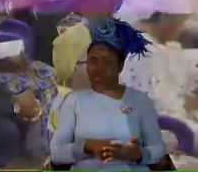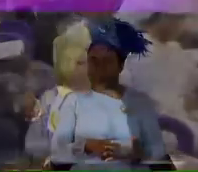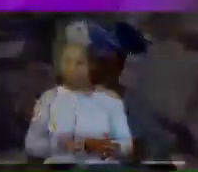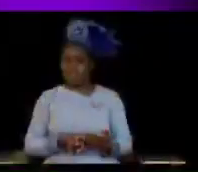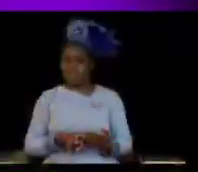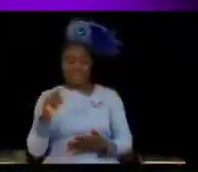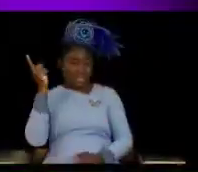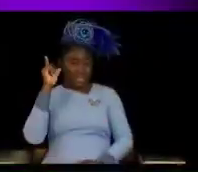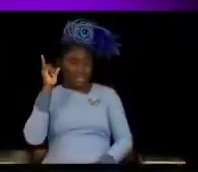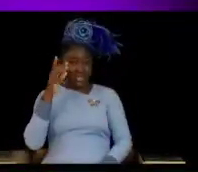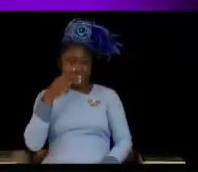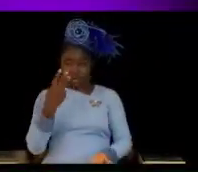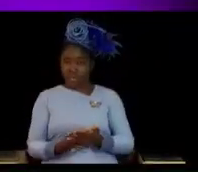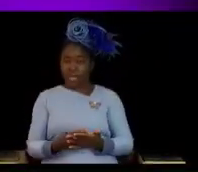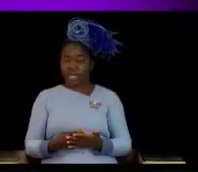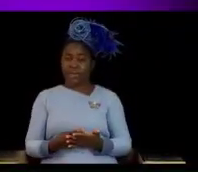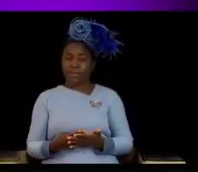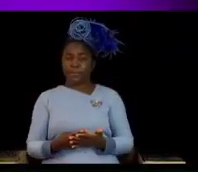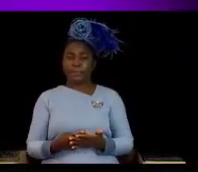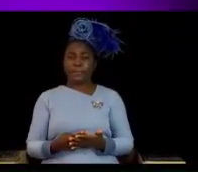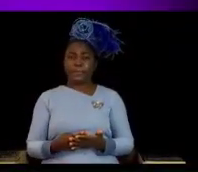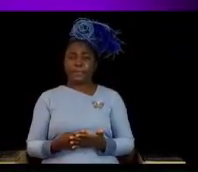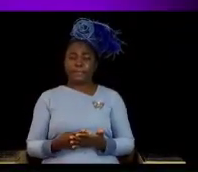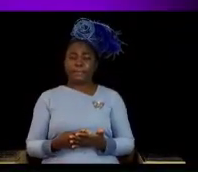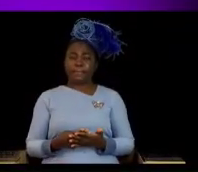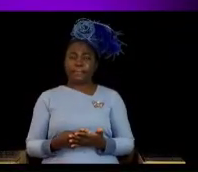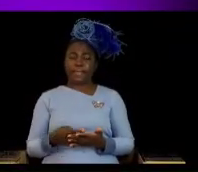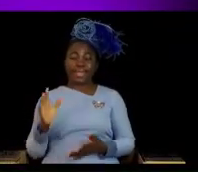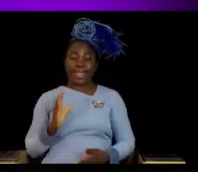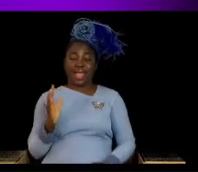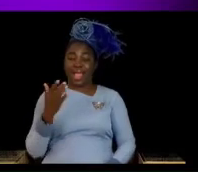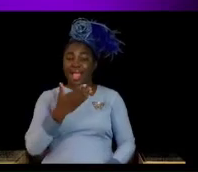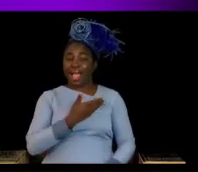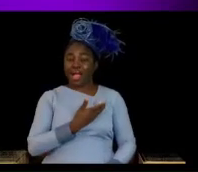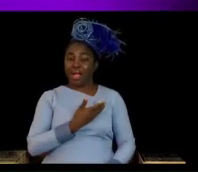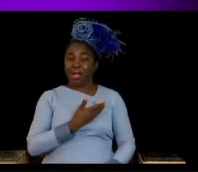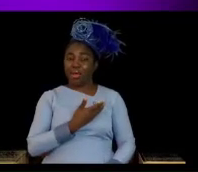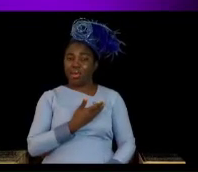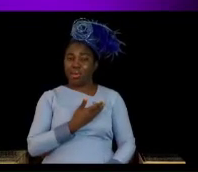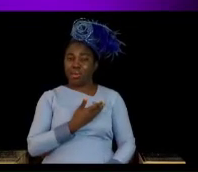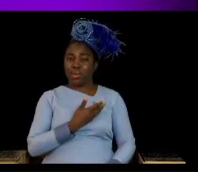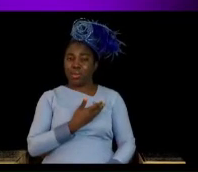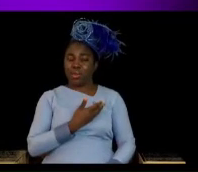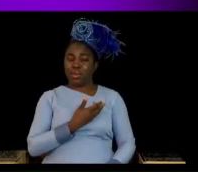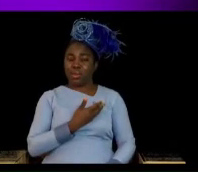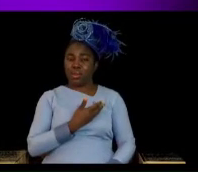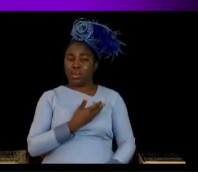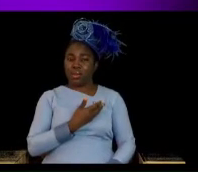Listen very, very carefully. Our welfare,